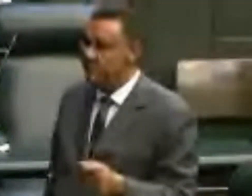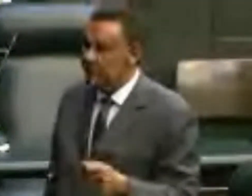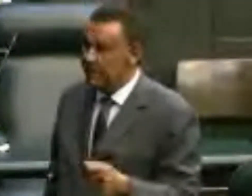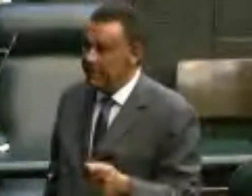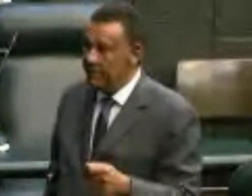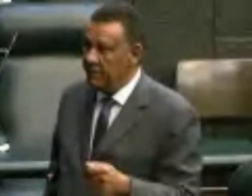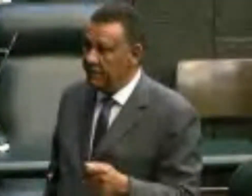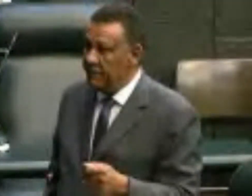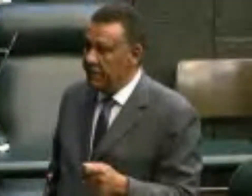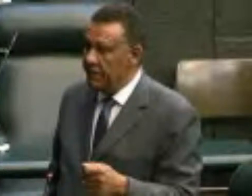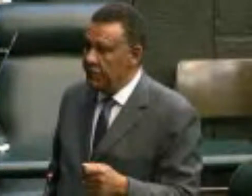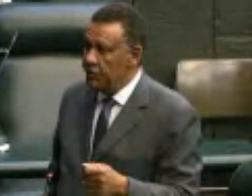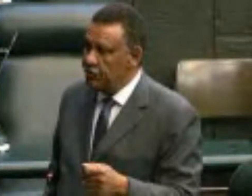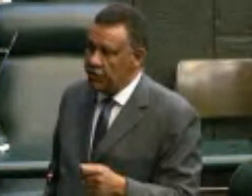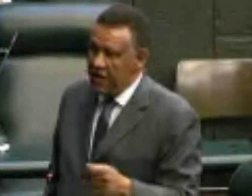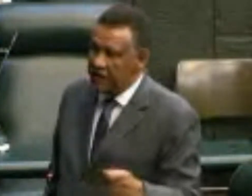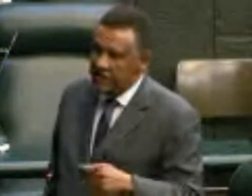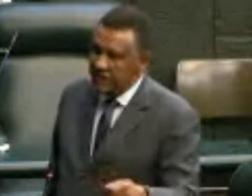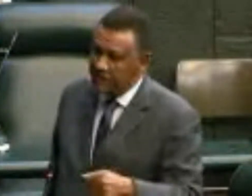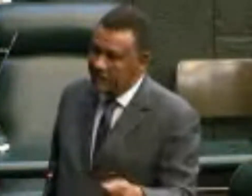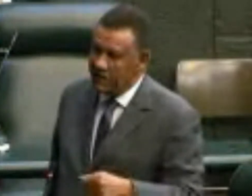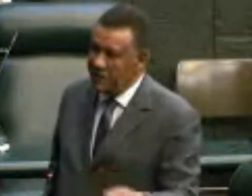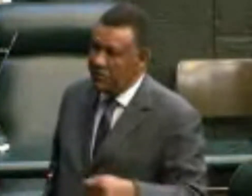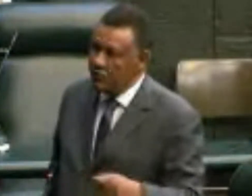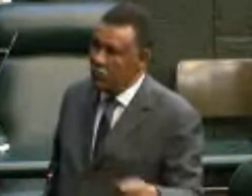take a little note from that now